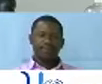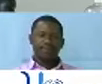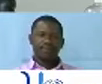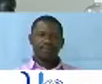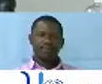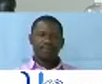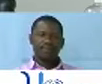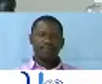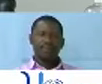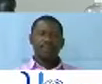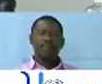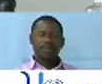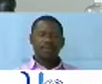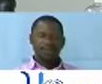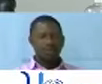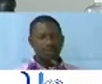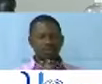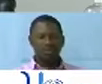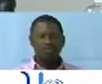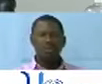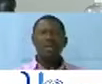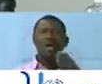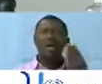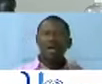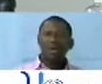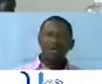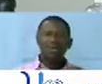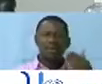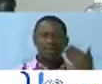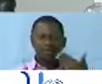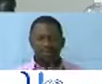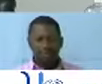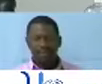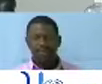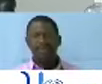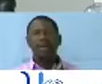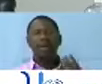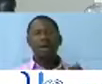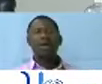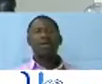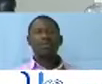and can you tell us how that ended wax ñu nak naka la mujjé.